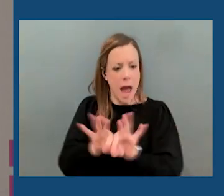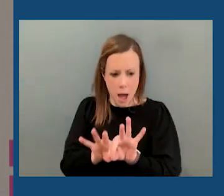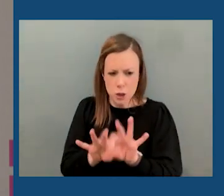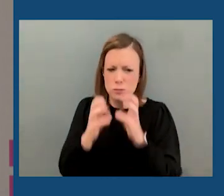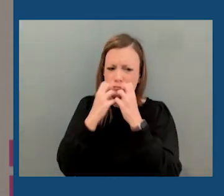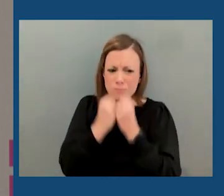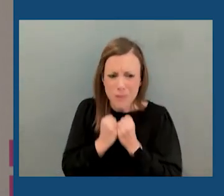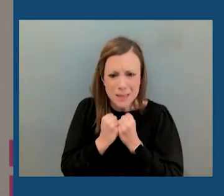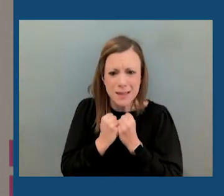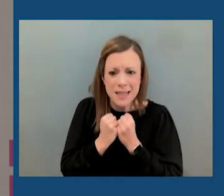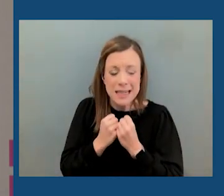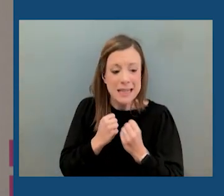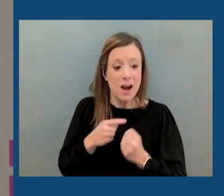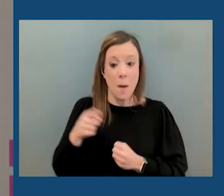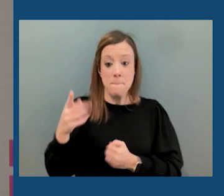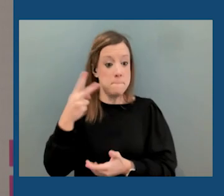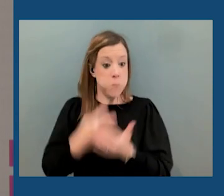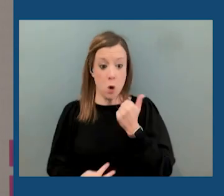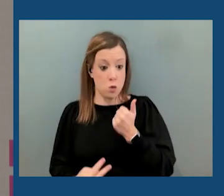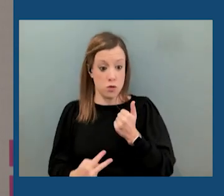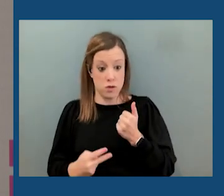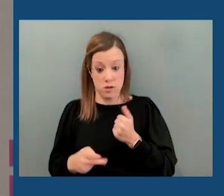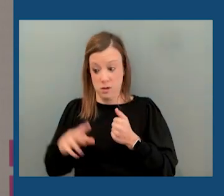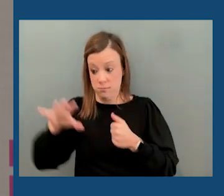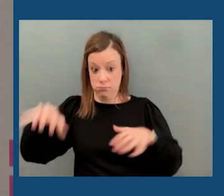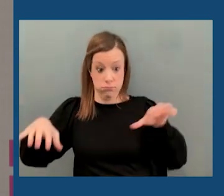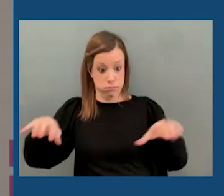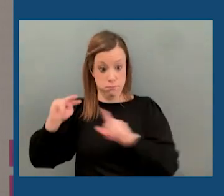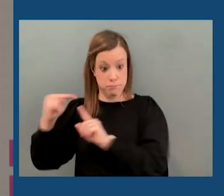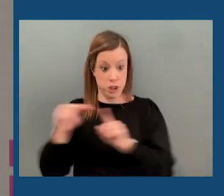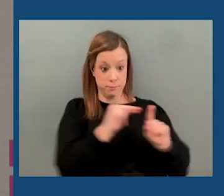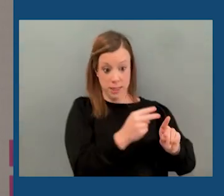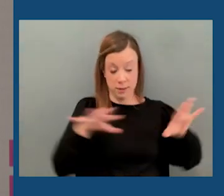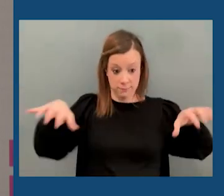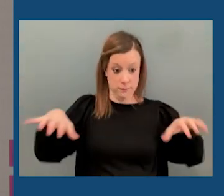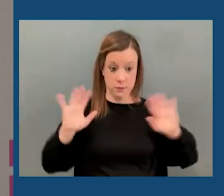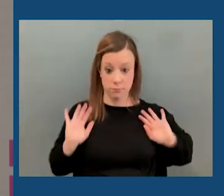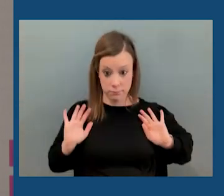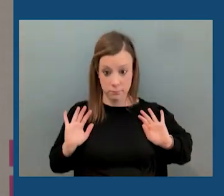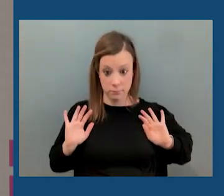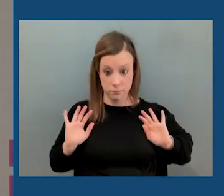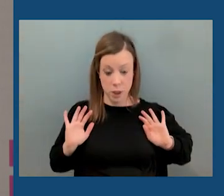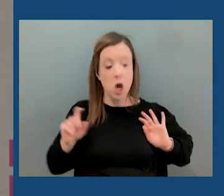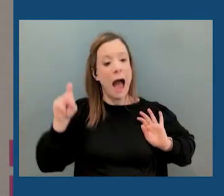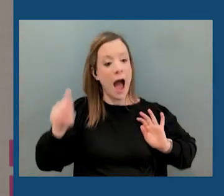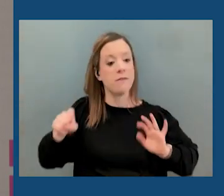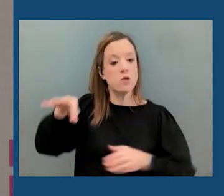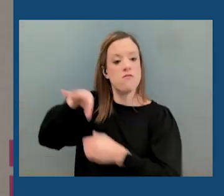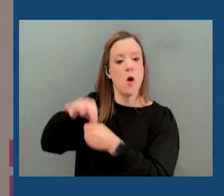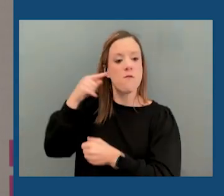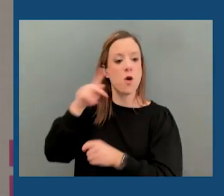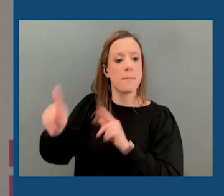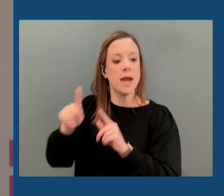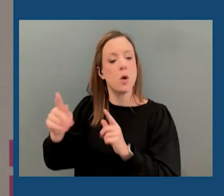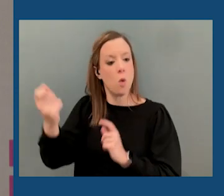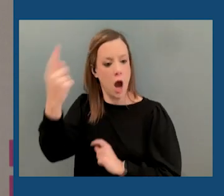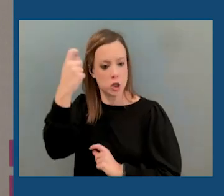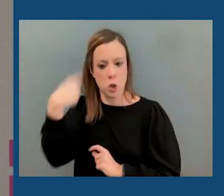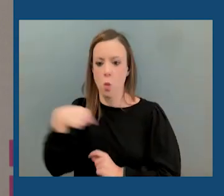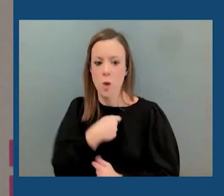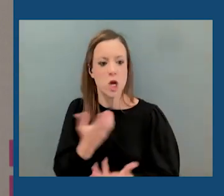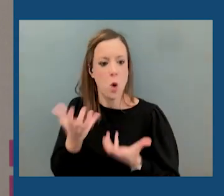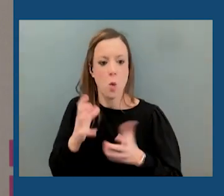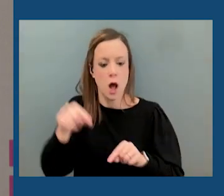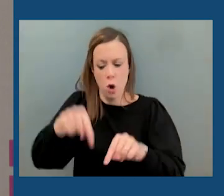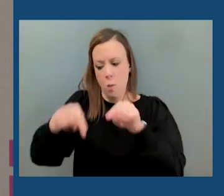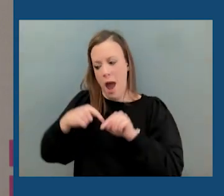sides. You better vote for the right people who understand that we don't want to be going backwards anywhere. And when you flip over the